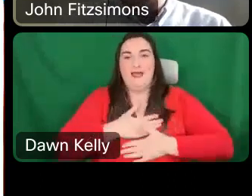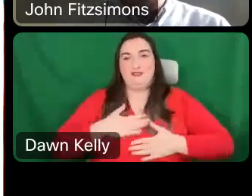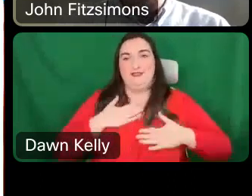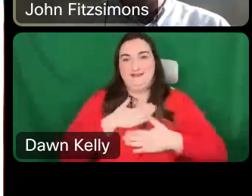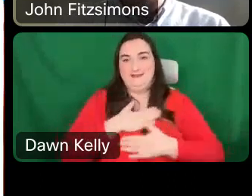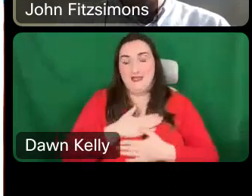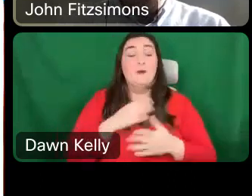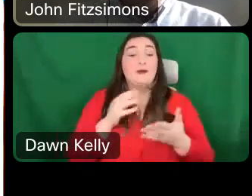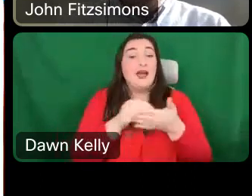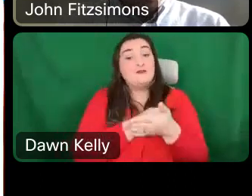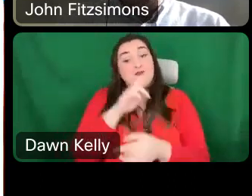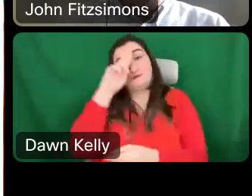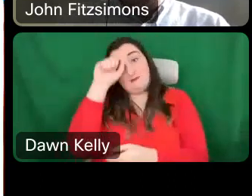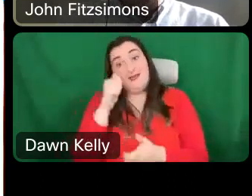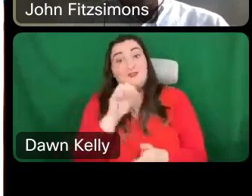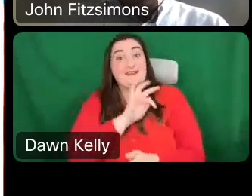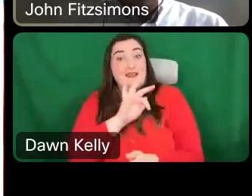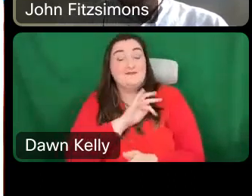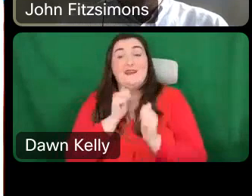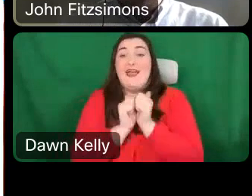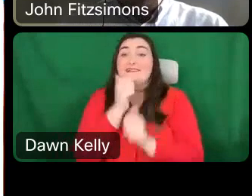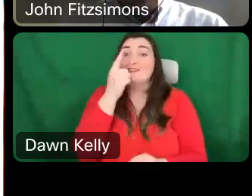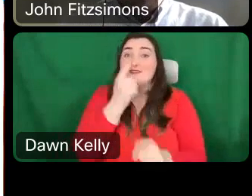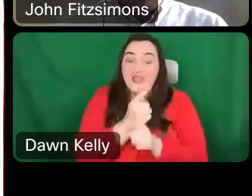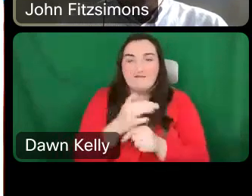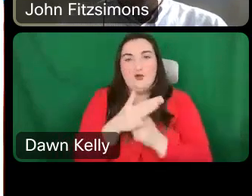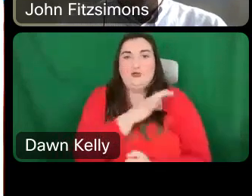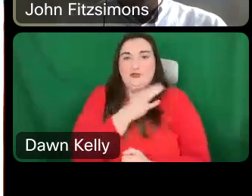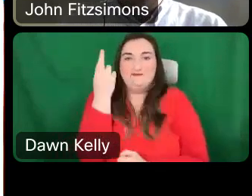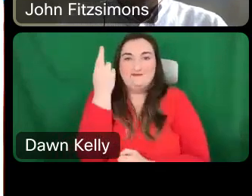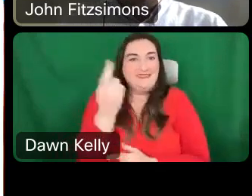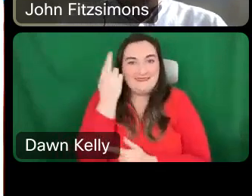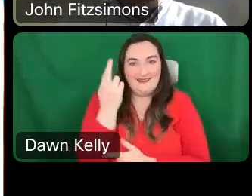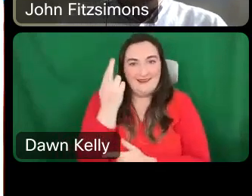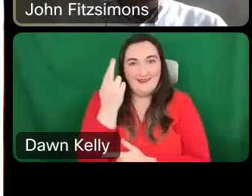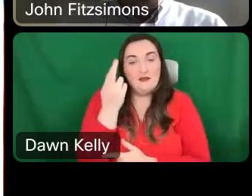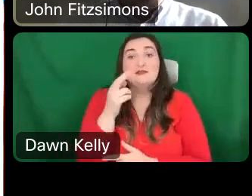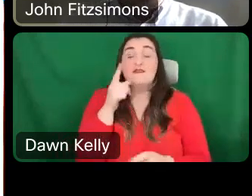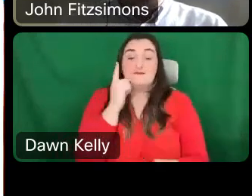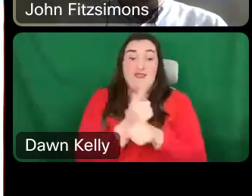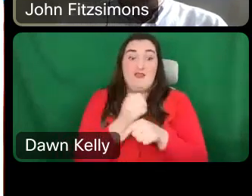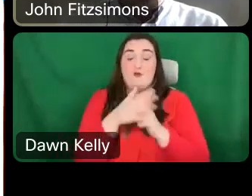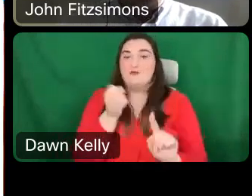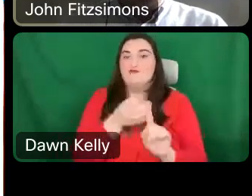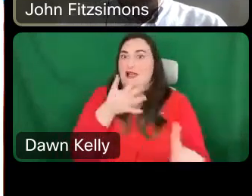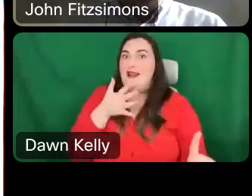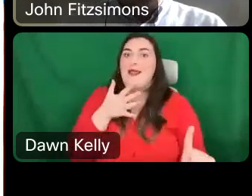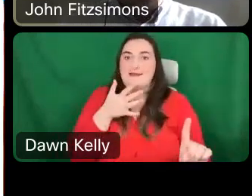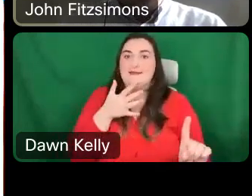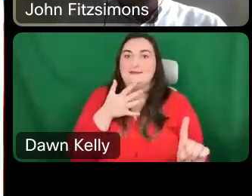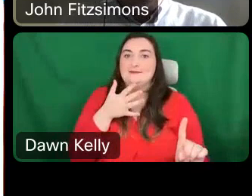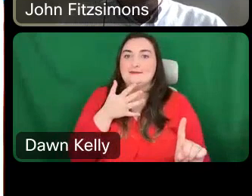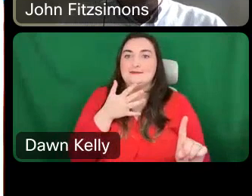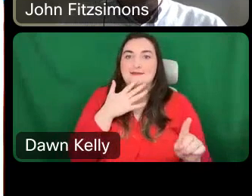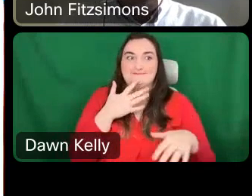remind ourselves that the Act is there for a good reason. It's there to recognize that